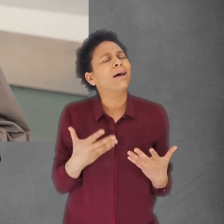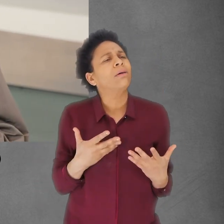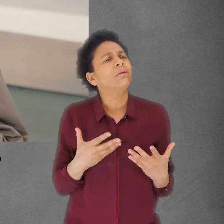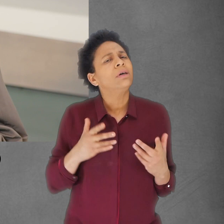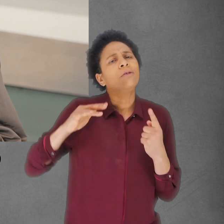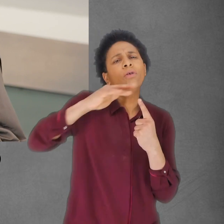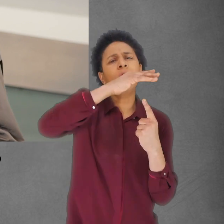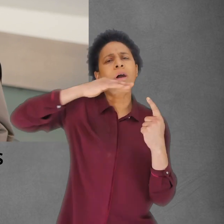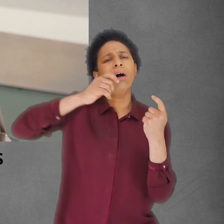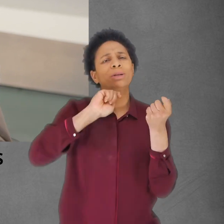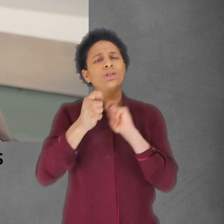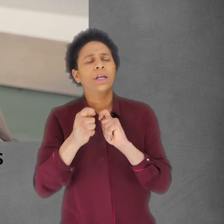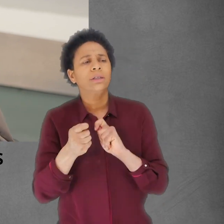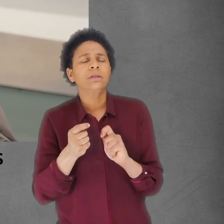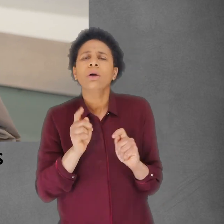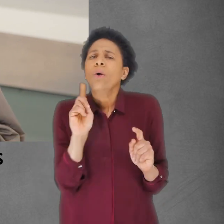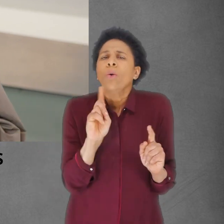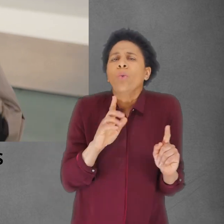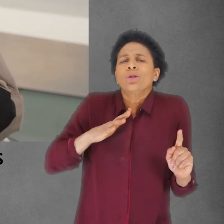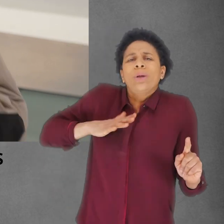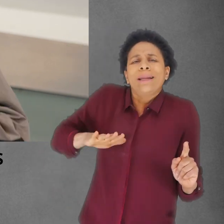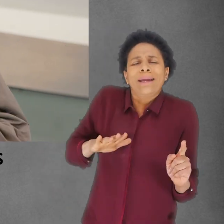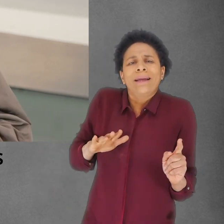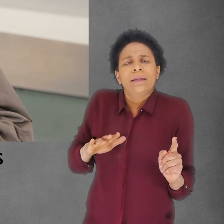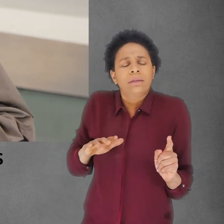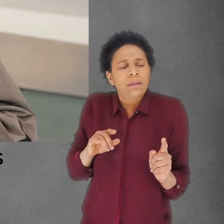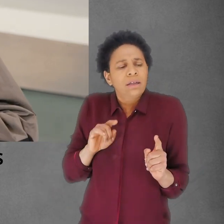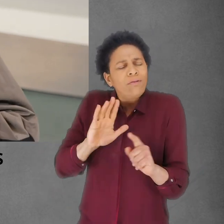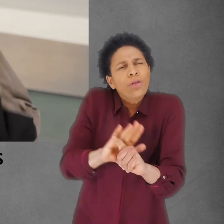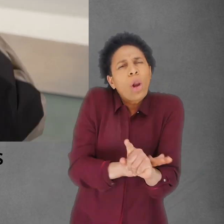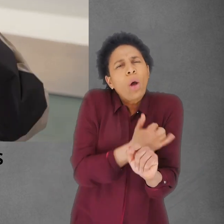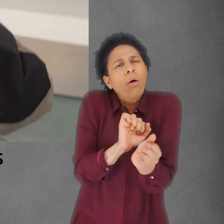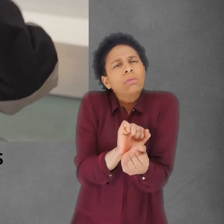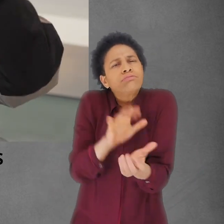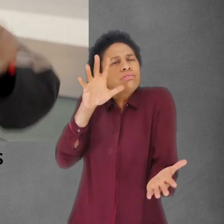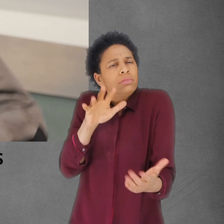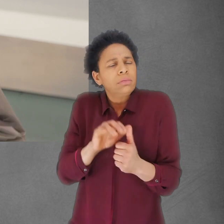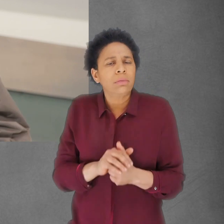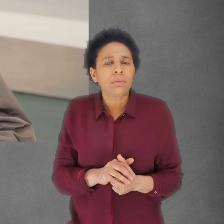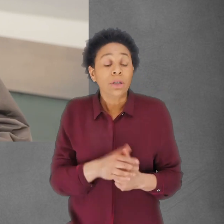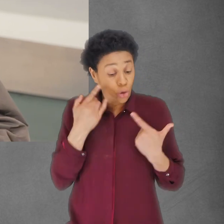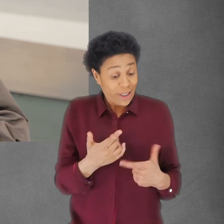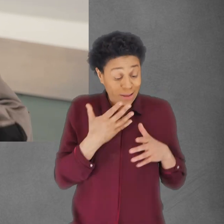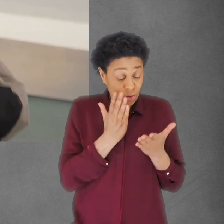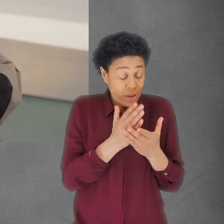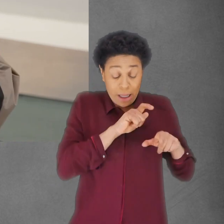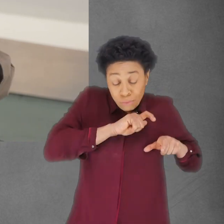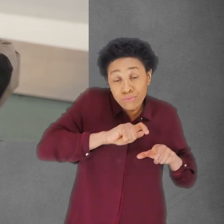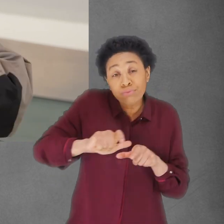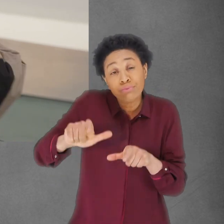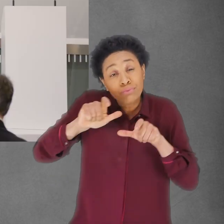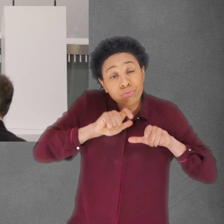needed in this moment of climate change, what is needed in this recognition of the long emancipation.